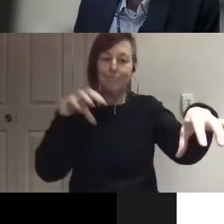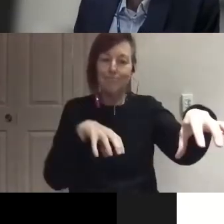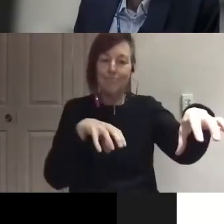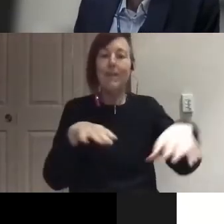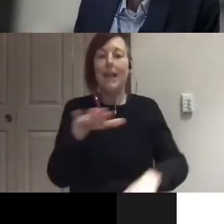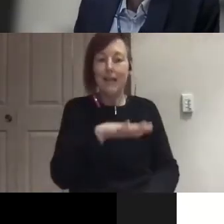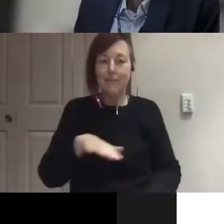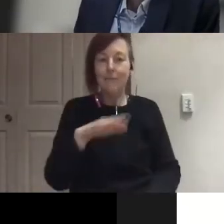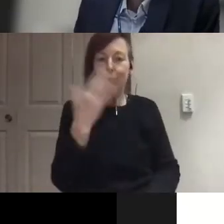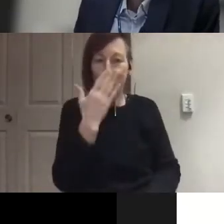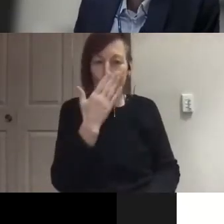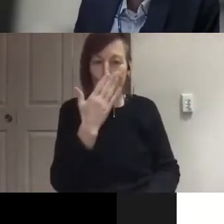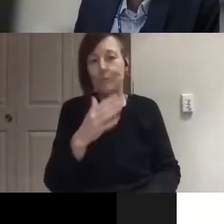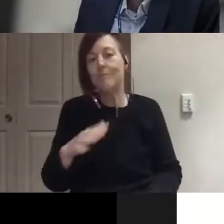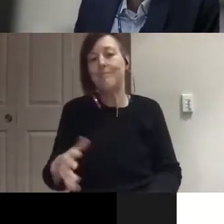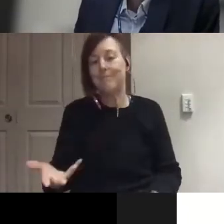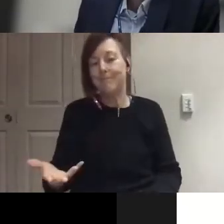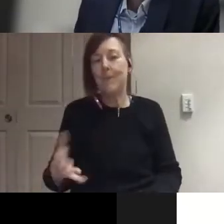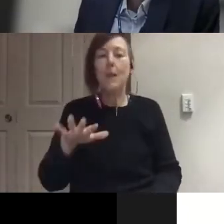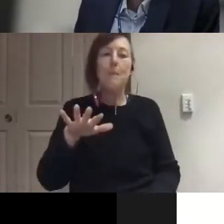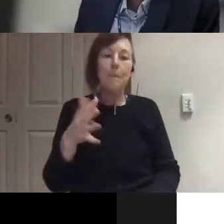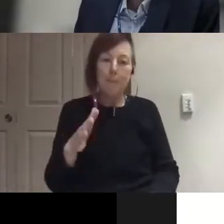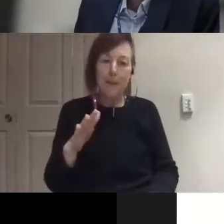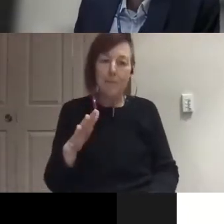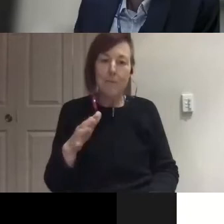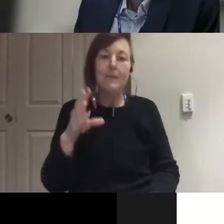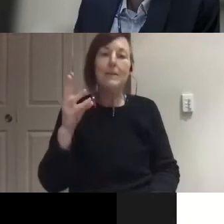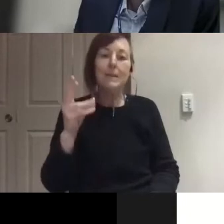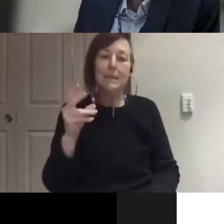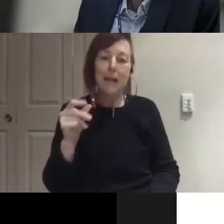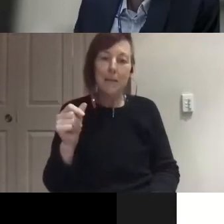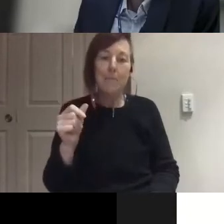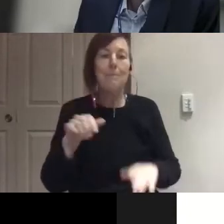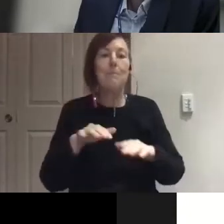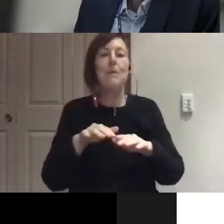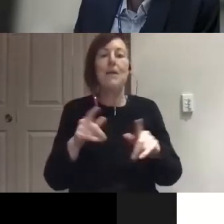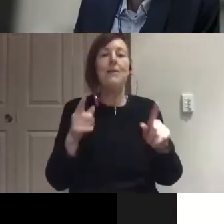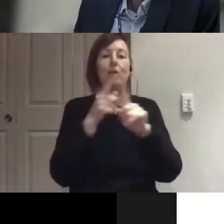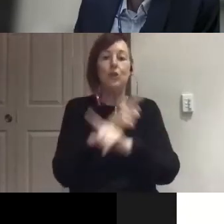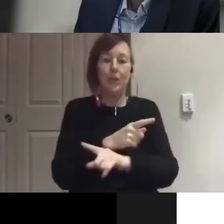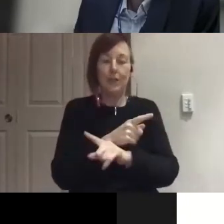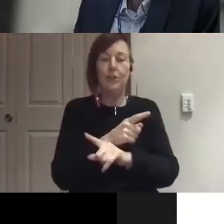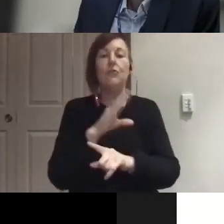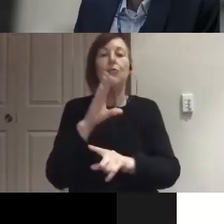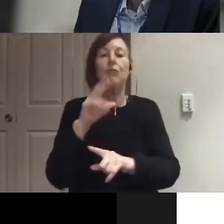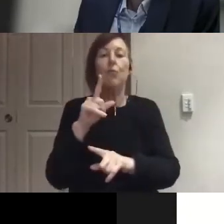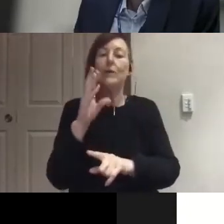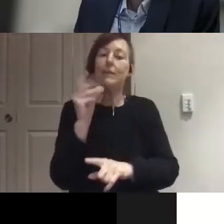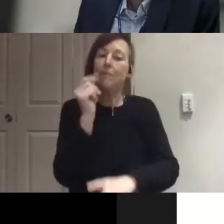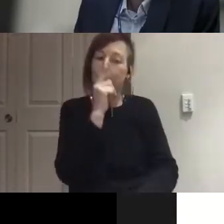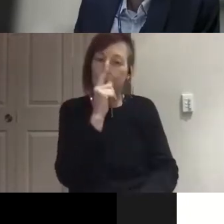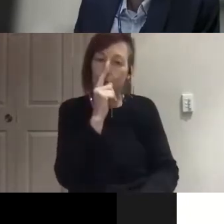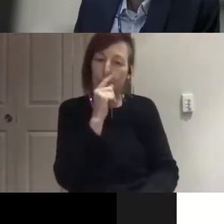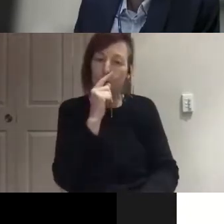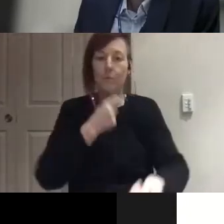able to, I can't promise this, sub-stratify, and so change the status of some people to category 2,